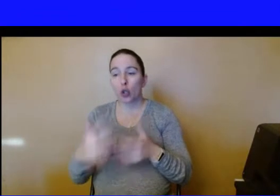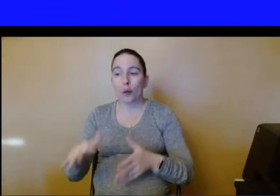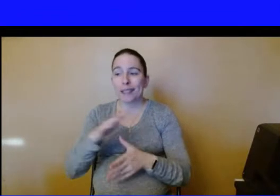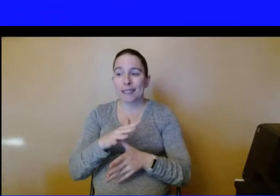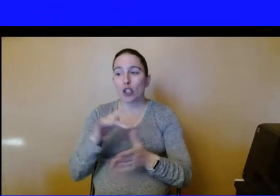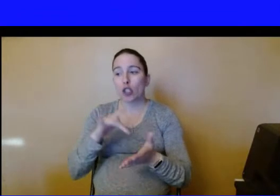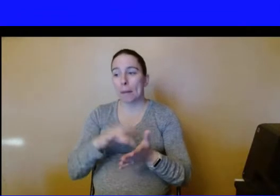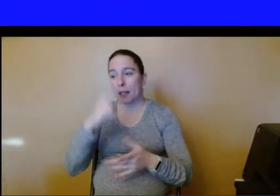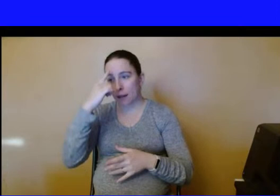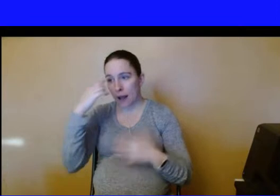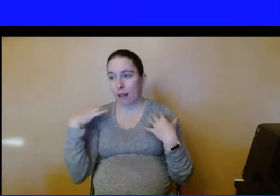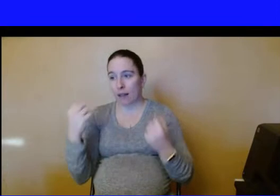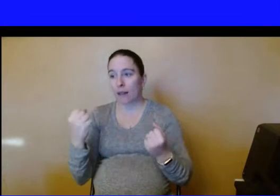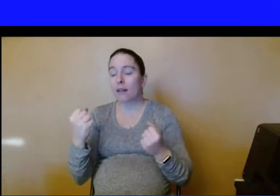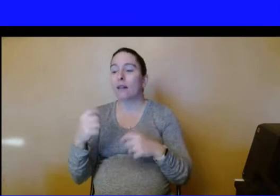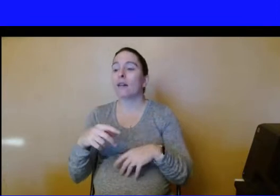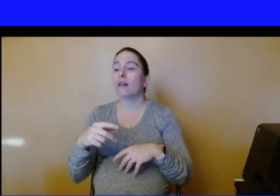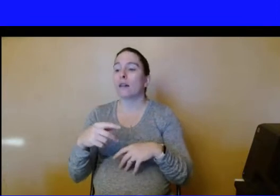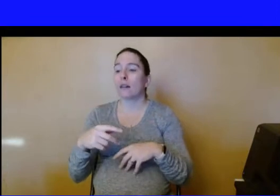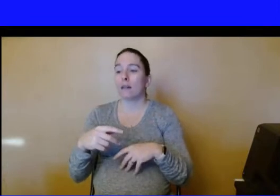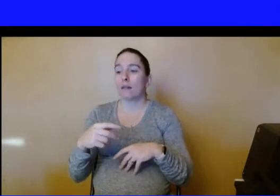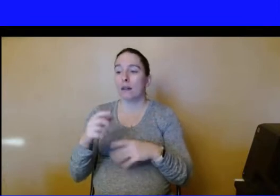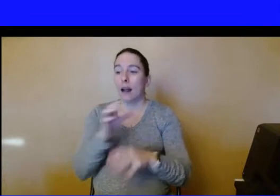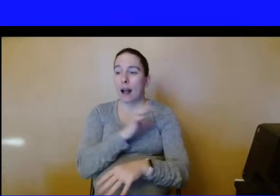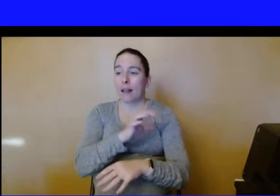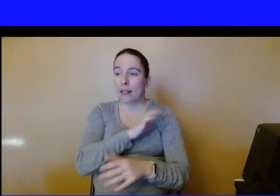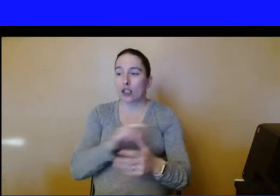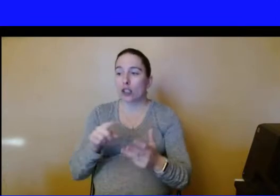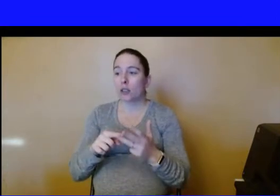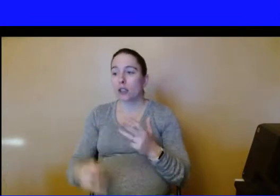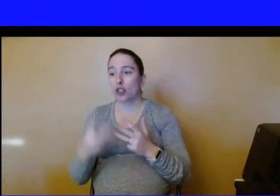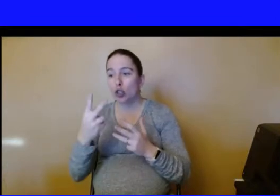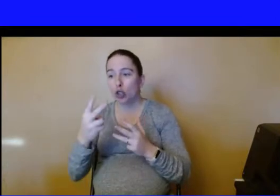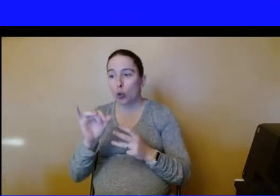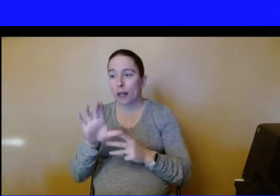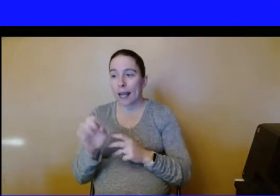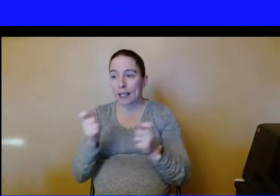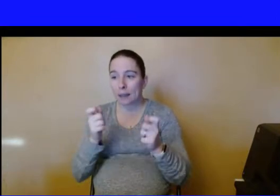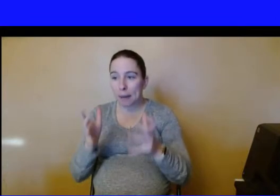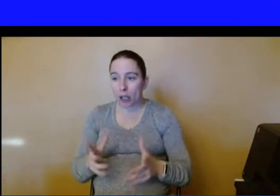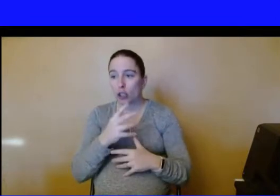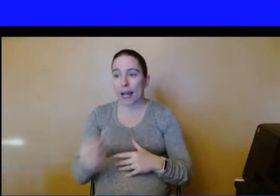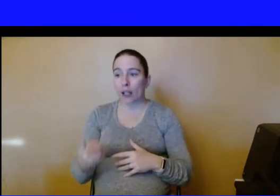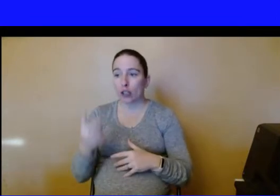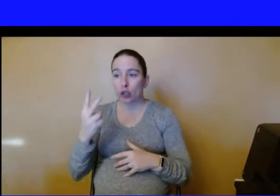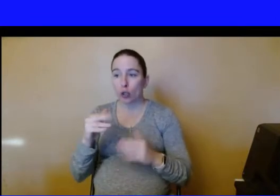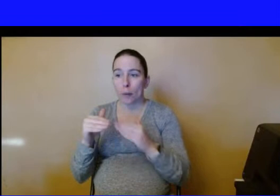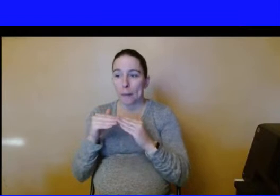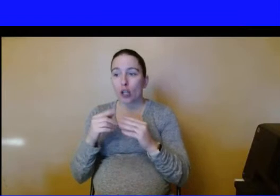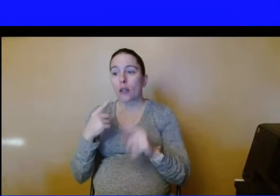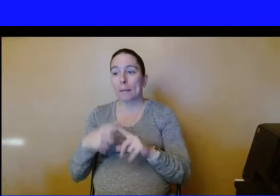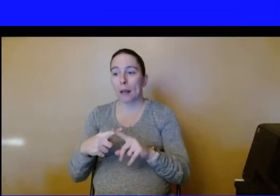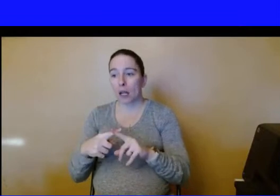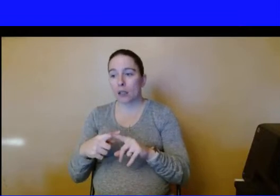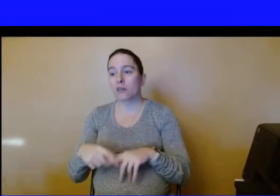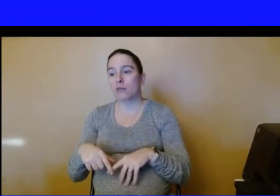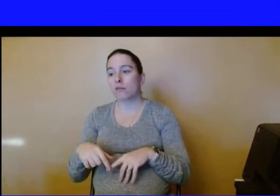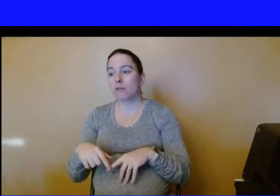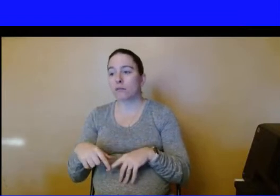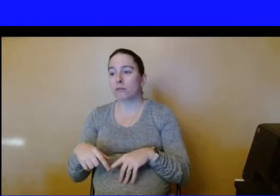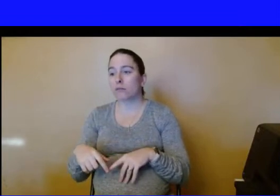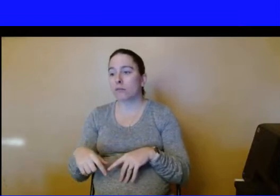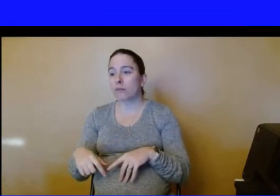To review the accomplishments of at H&H by CBC, they have enrolled 689